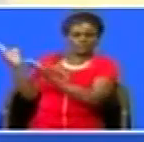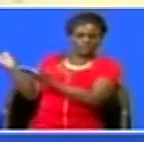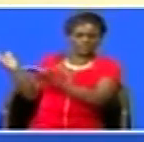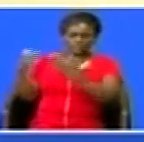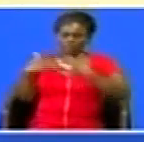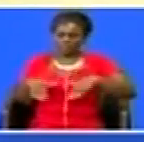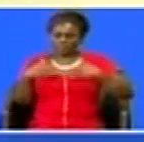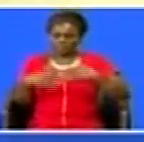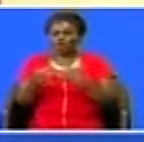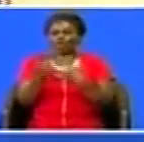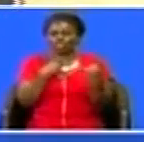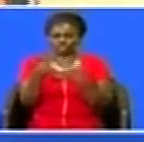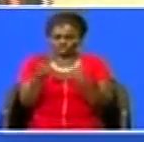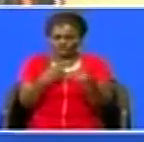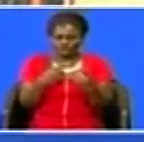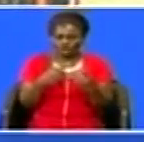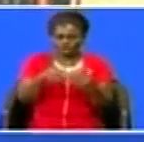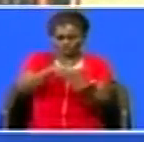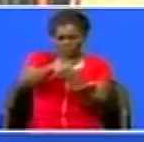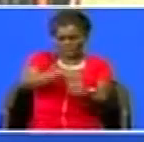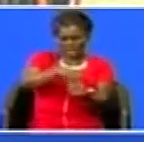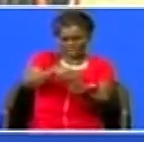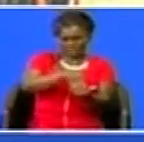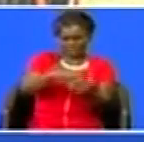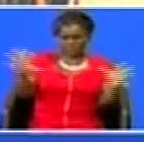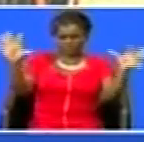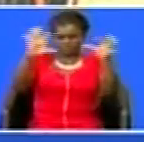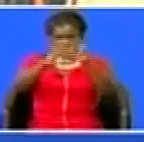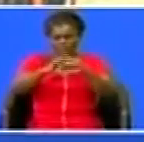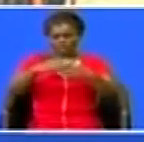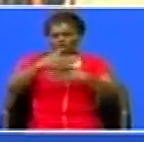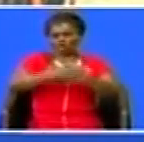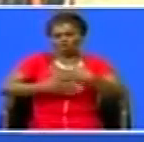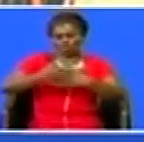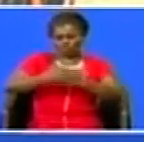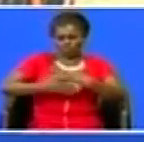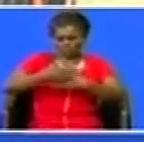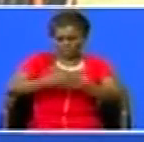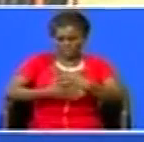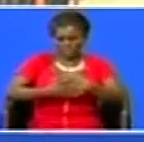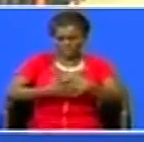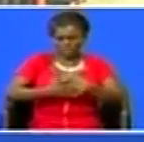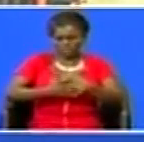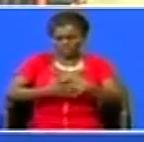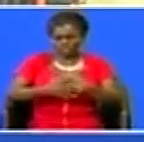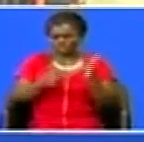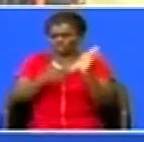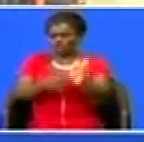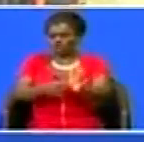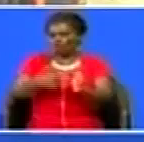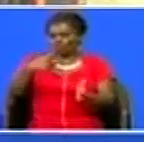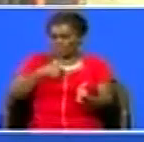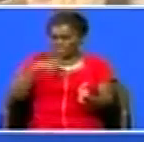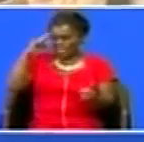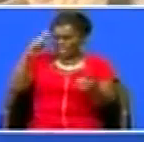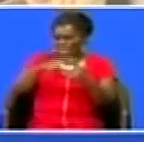transfer specialist, picks this plastic machine that is attached to a computer via code and takes me through what it's meant